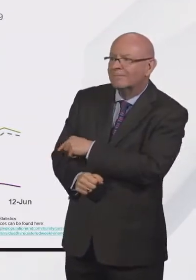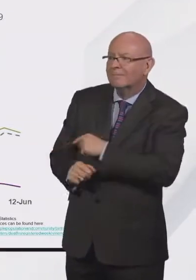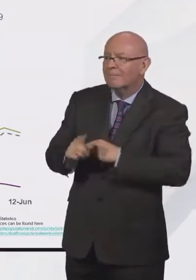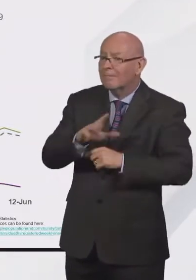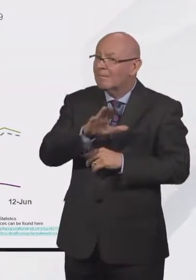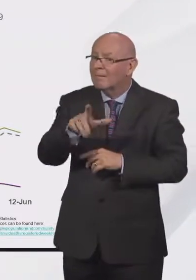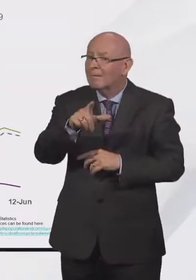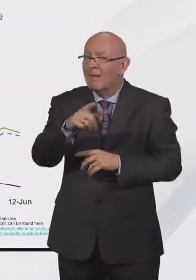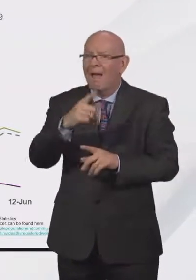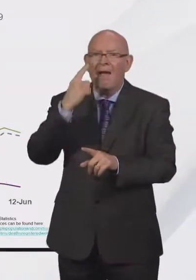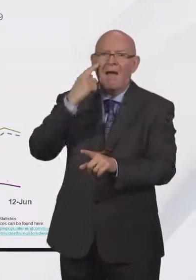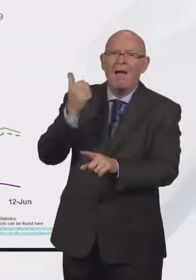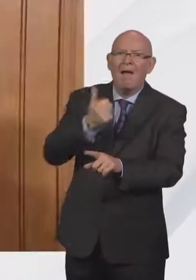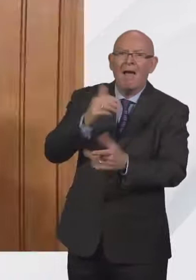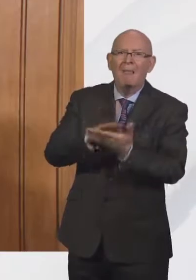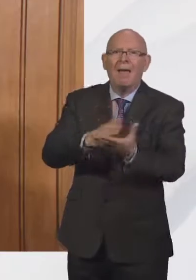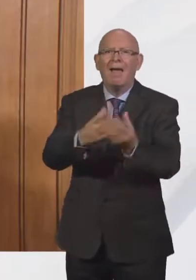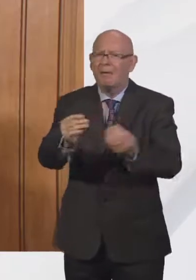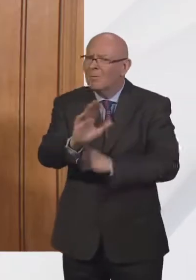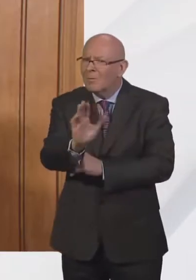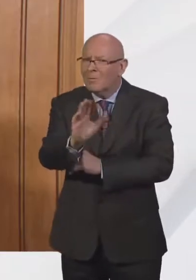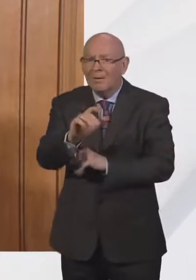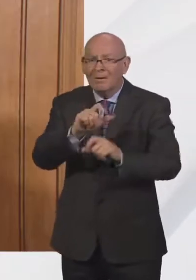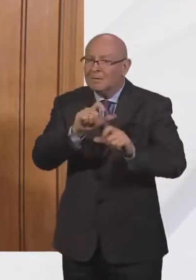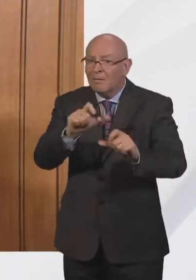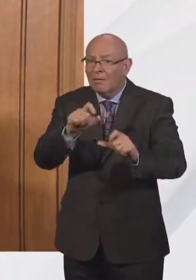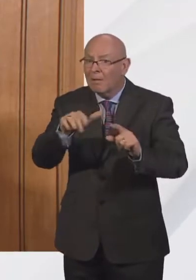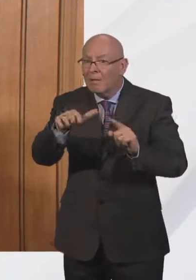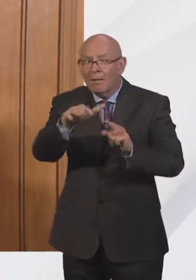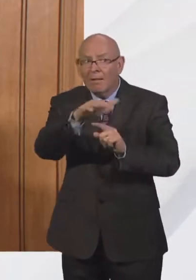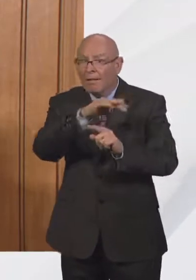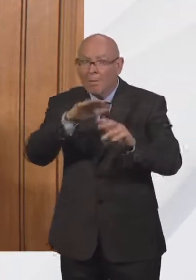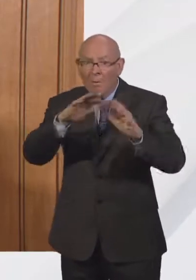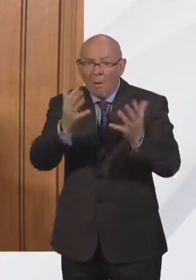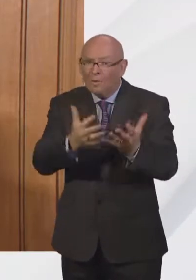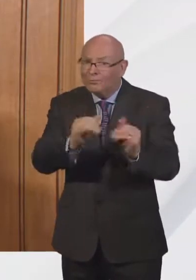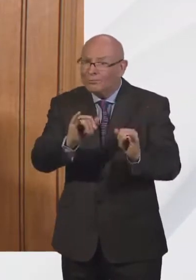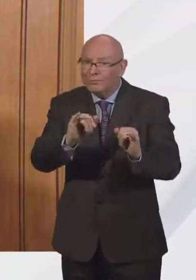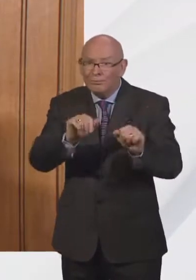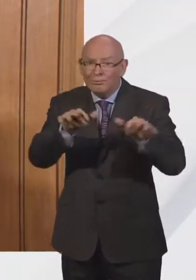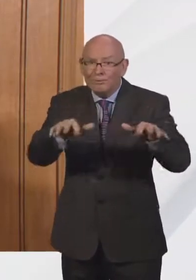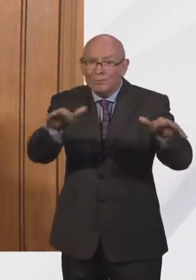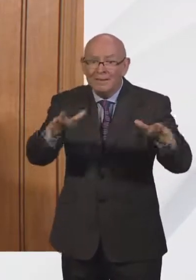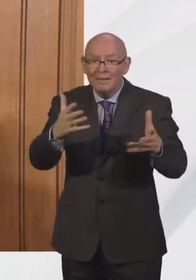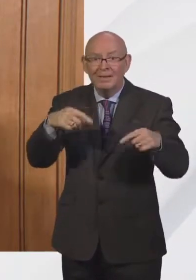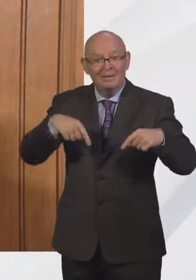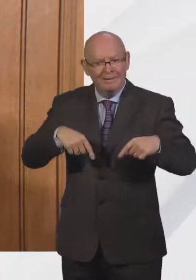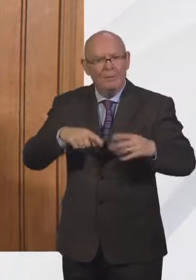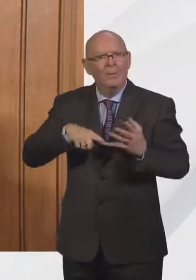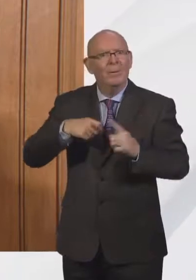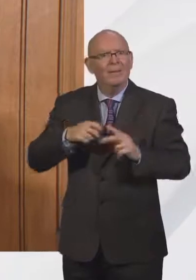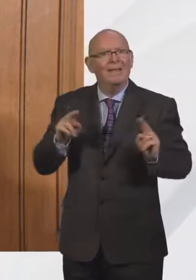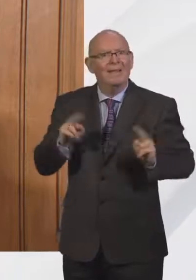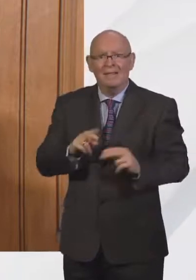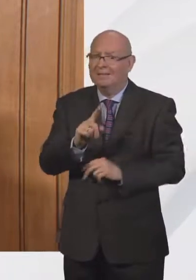absolutely sure that with the new relaxation, that we stay rigorously to the things that need to happen